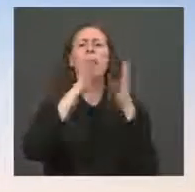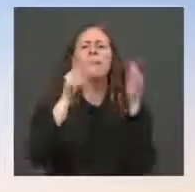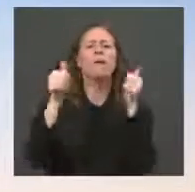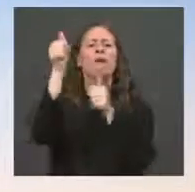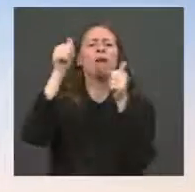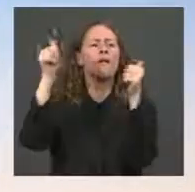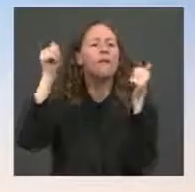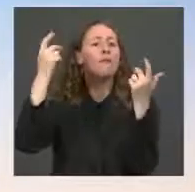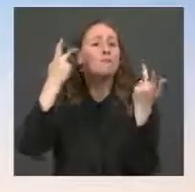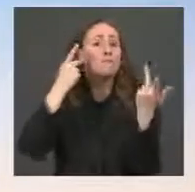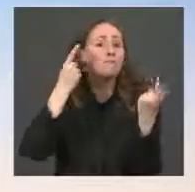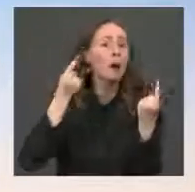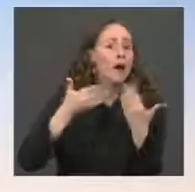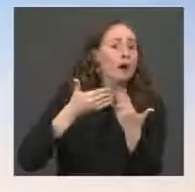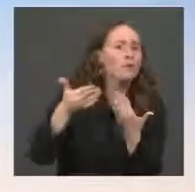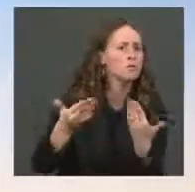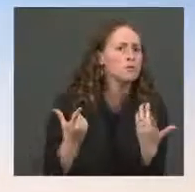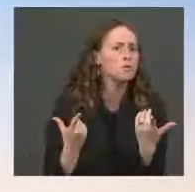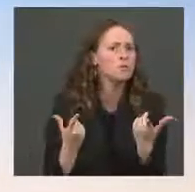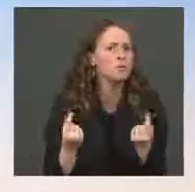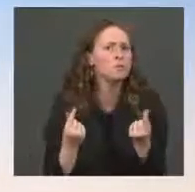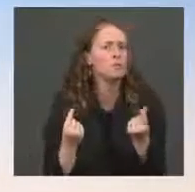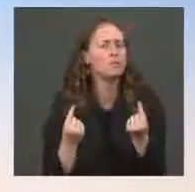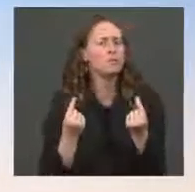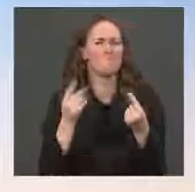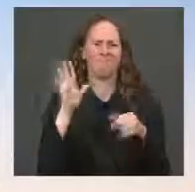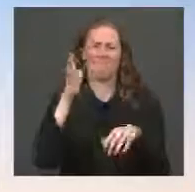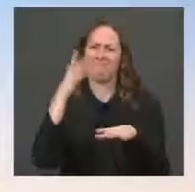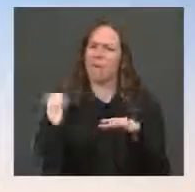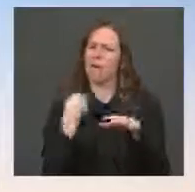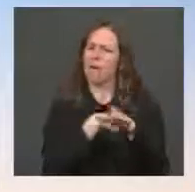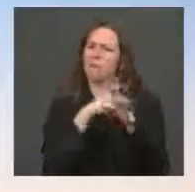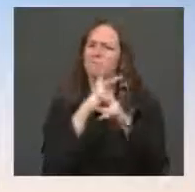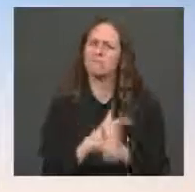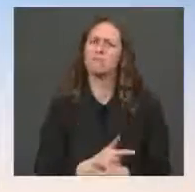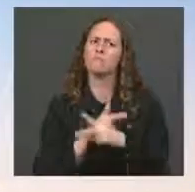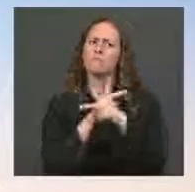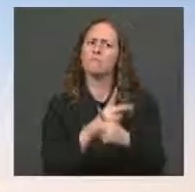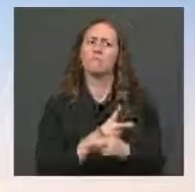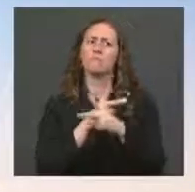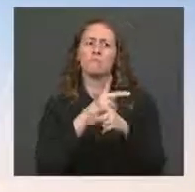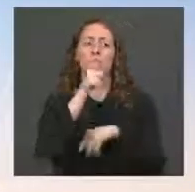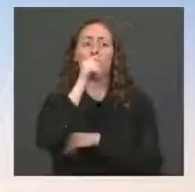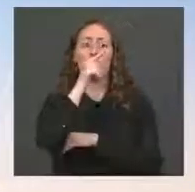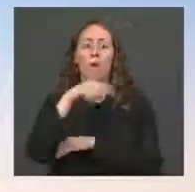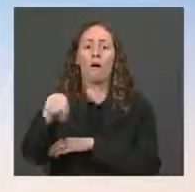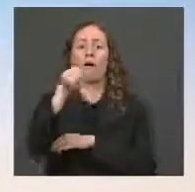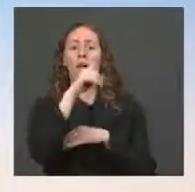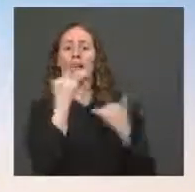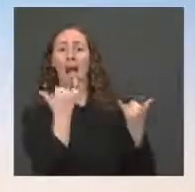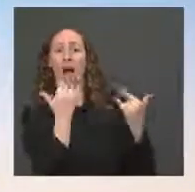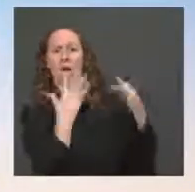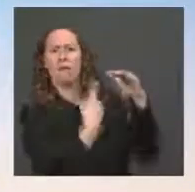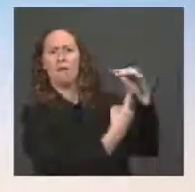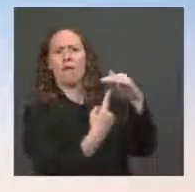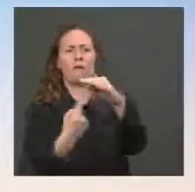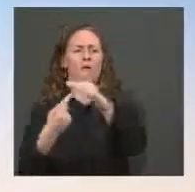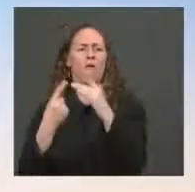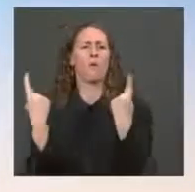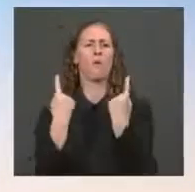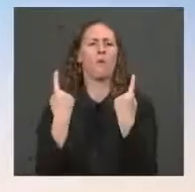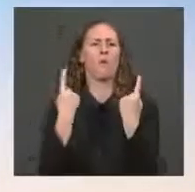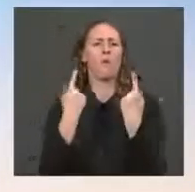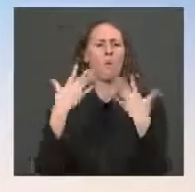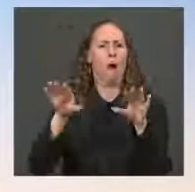Obviously, it's out of an abundance of caution, and again, these individuals are being housed separately in accordance with public health guidelines, but that's where we stand at this